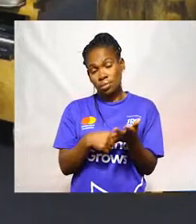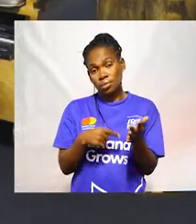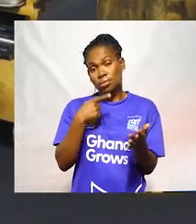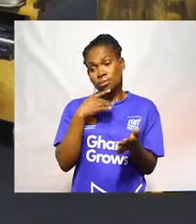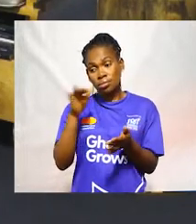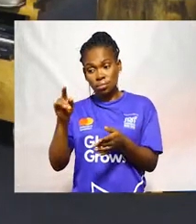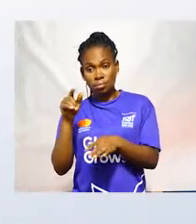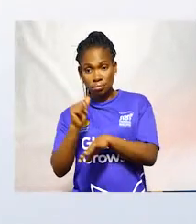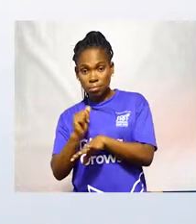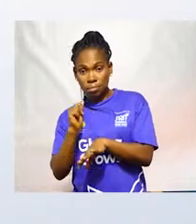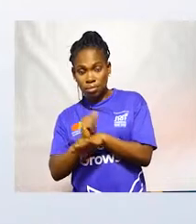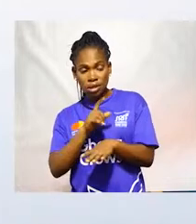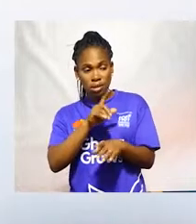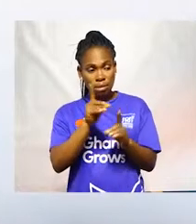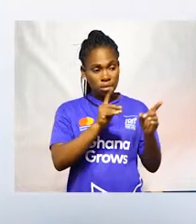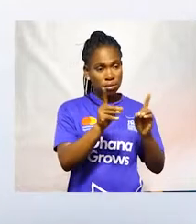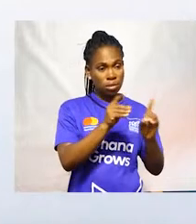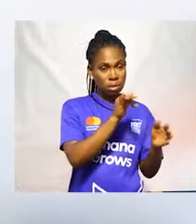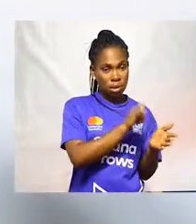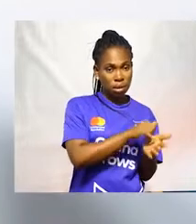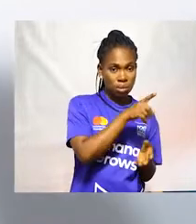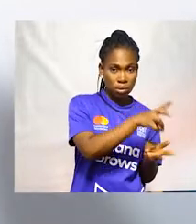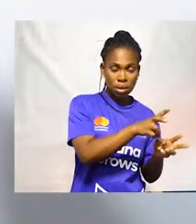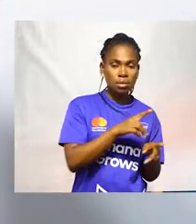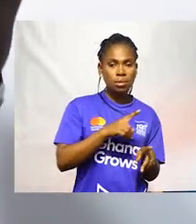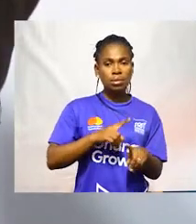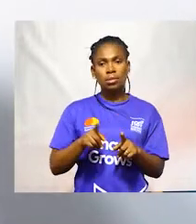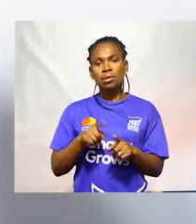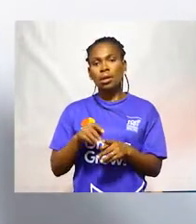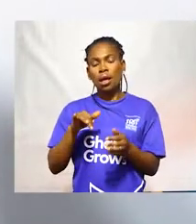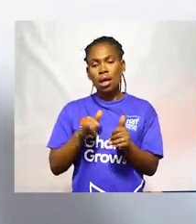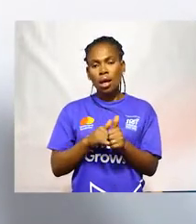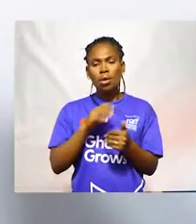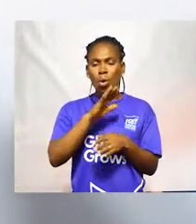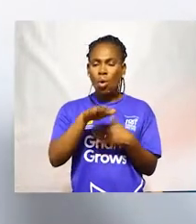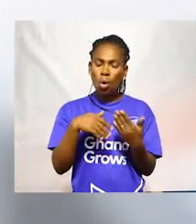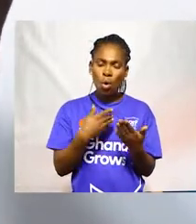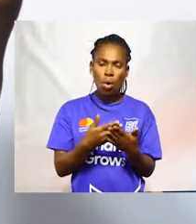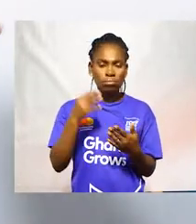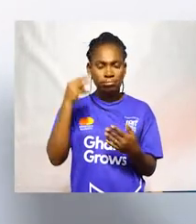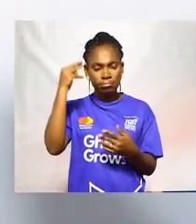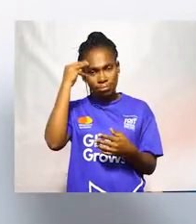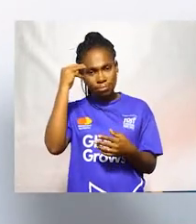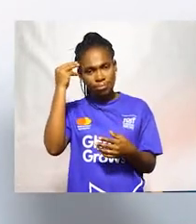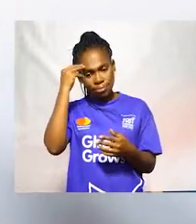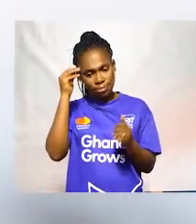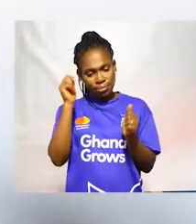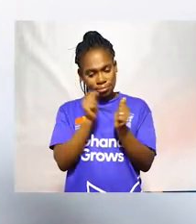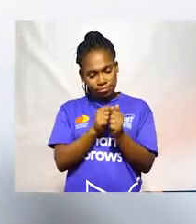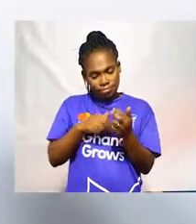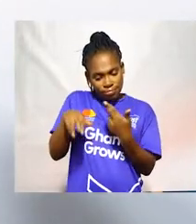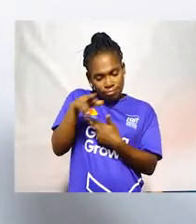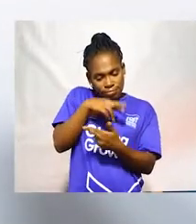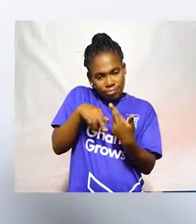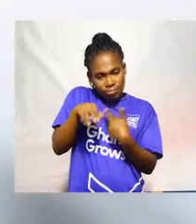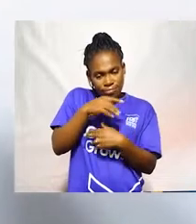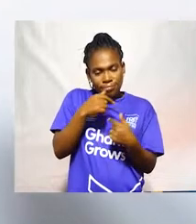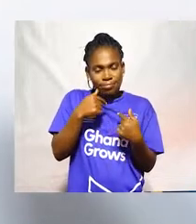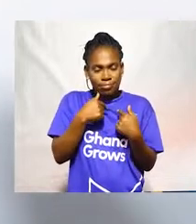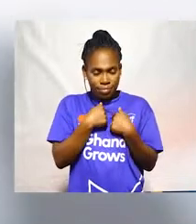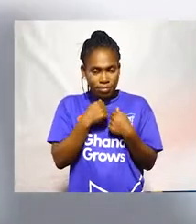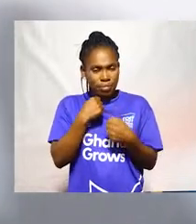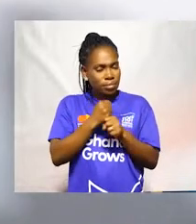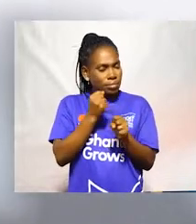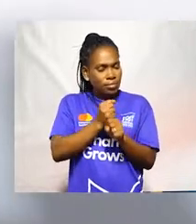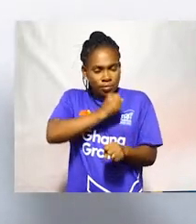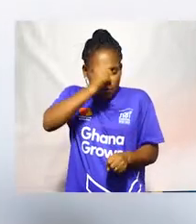works. Let's do it this way. Let's do it that way. So I was running with all these minds around me, making sure that what I